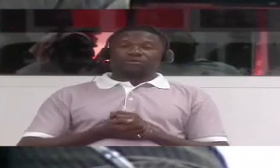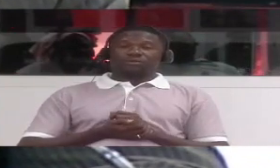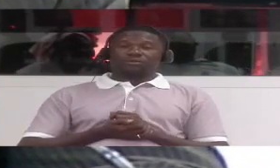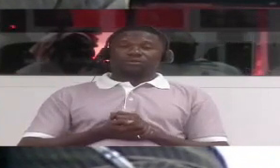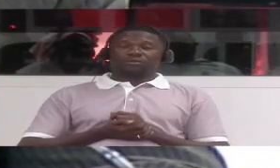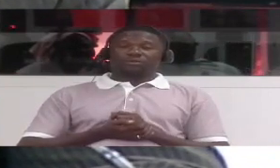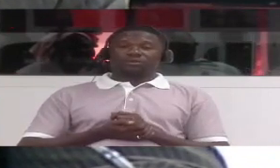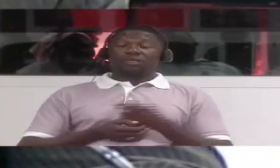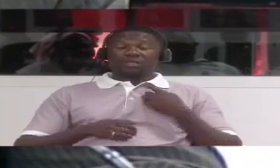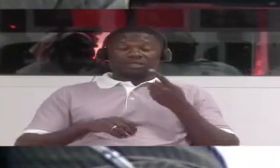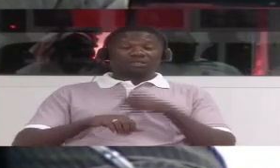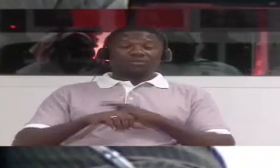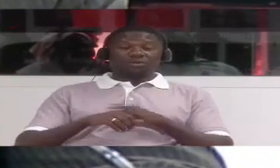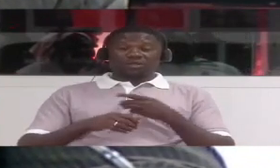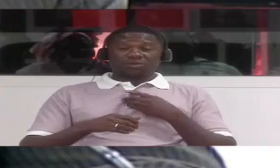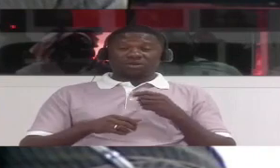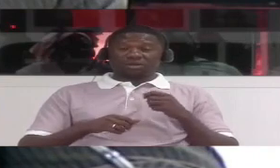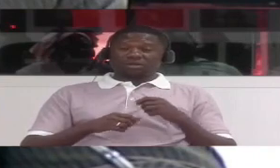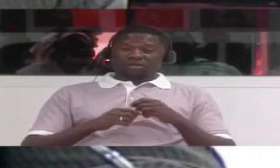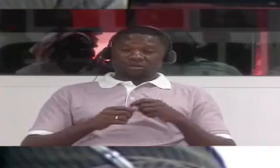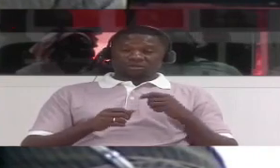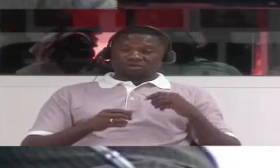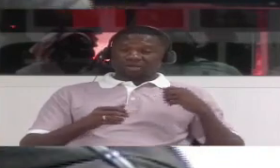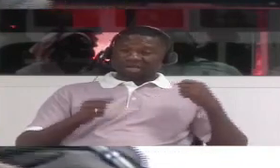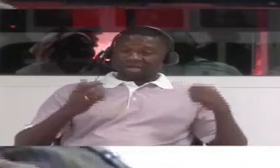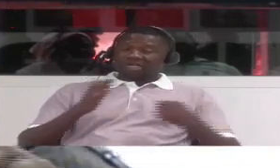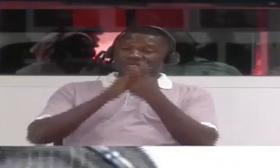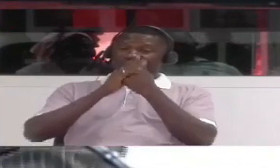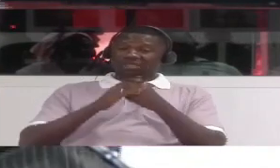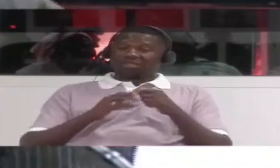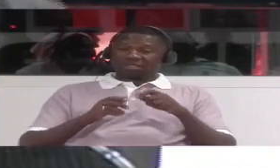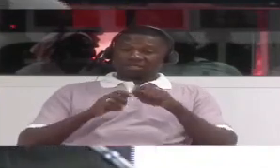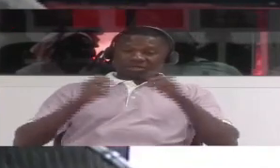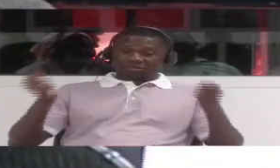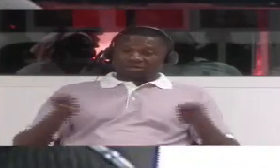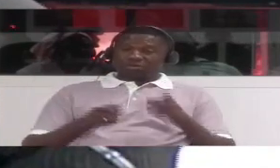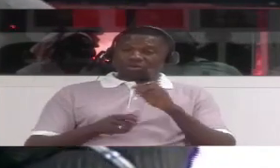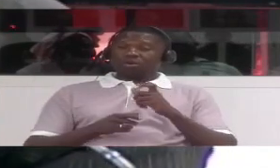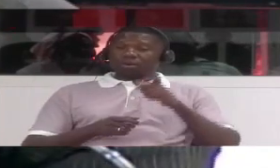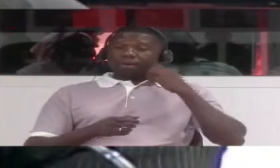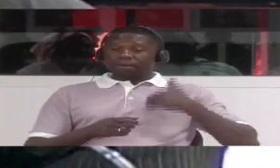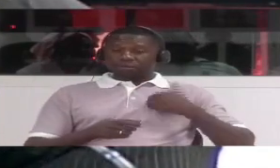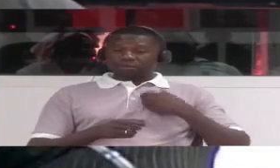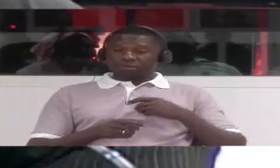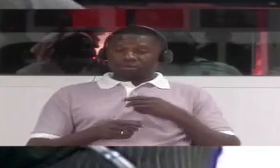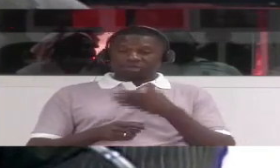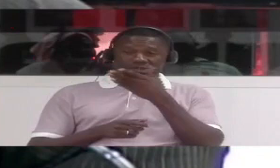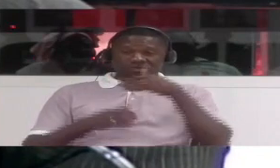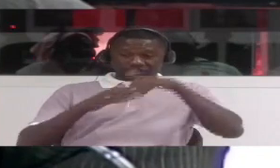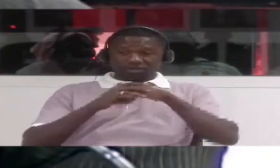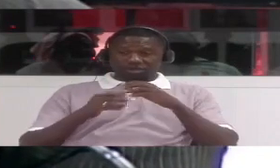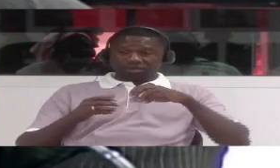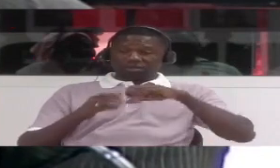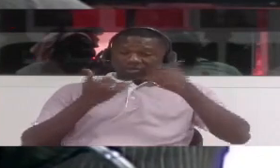While they were assaulting the paper, one of the people involved dropped a gun. Now, this